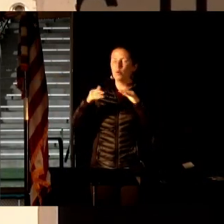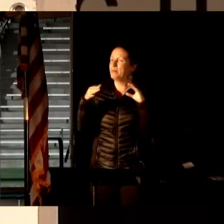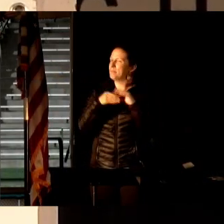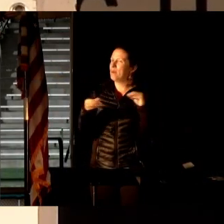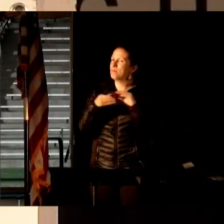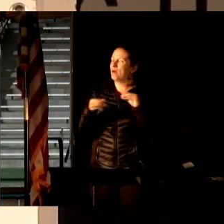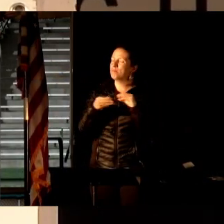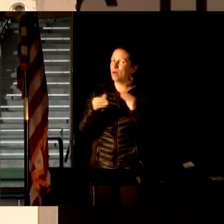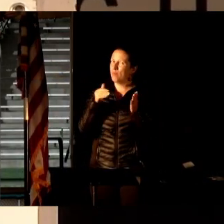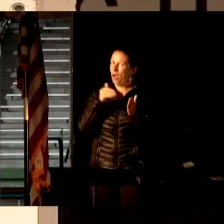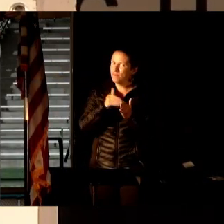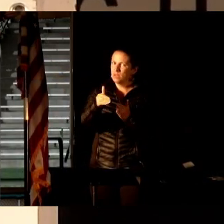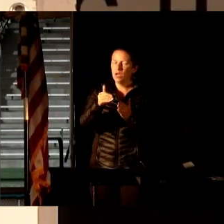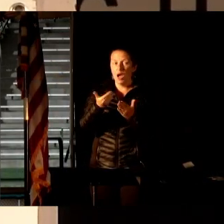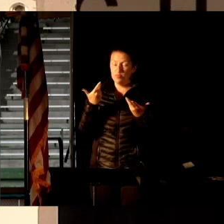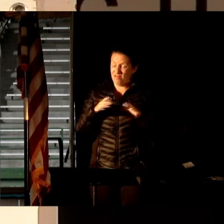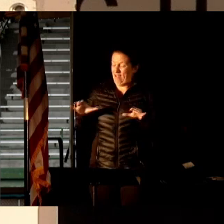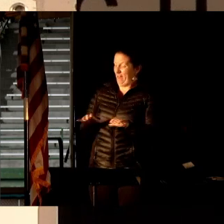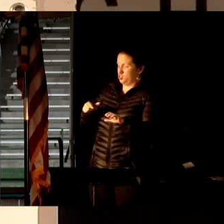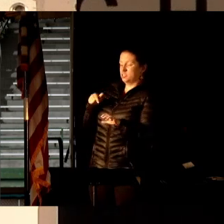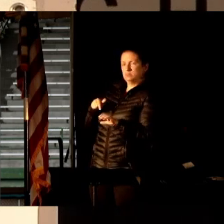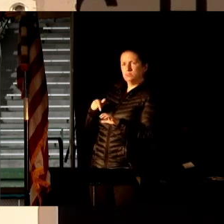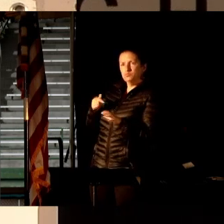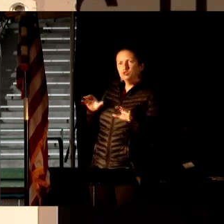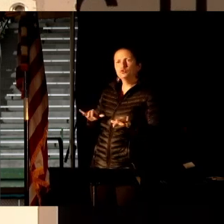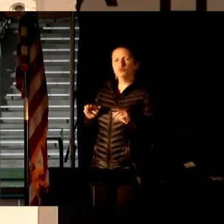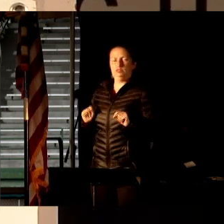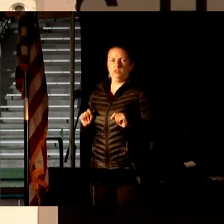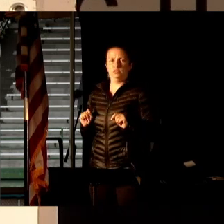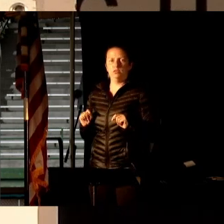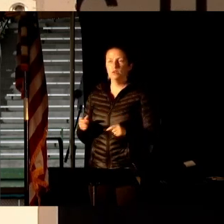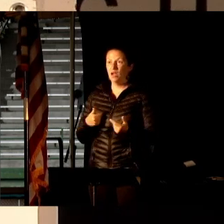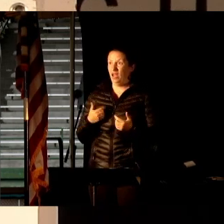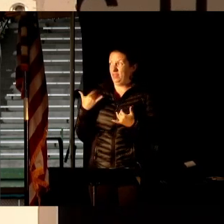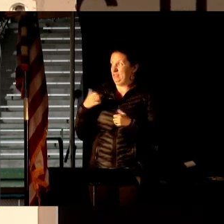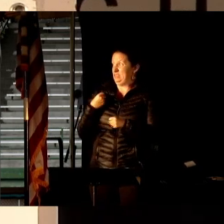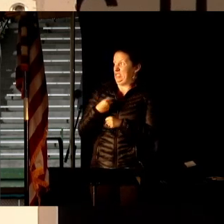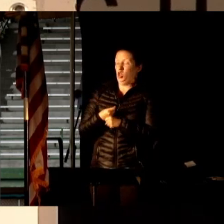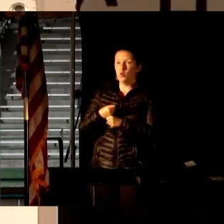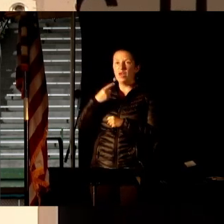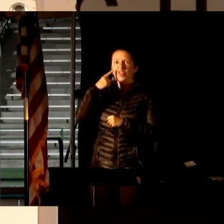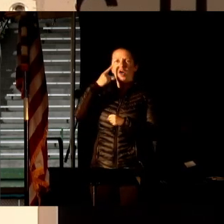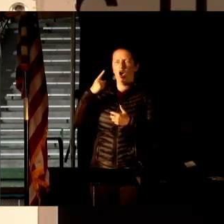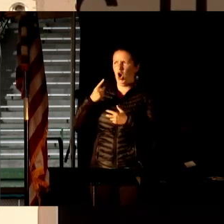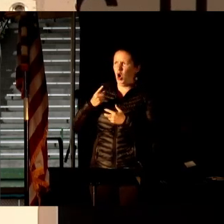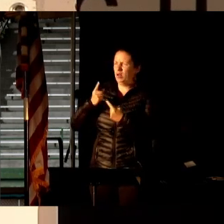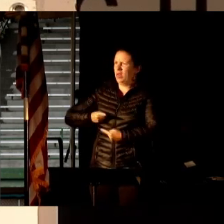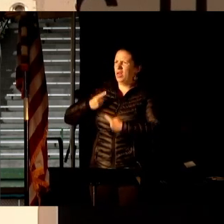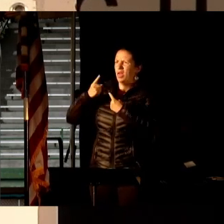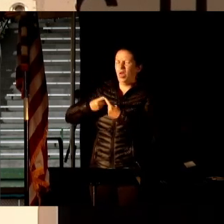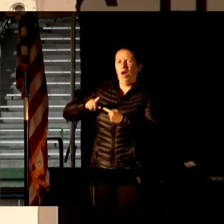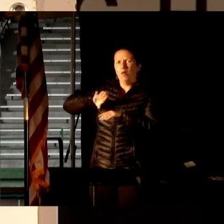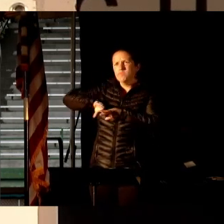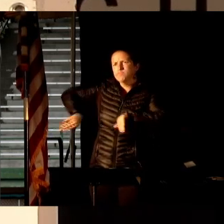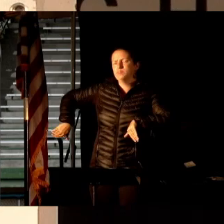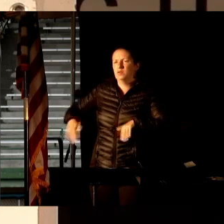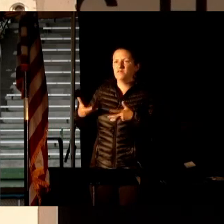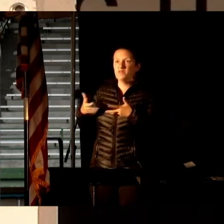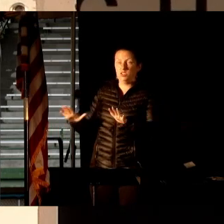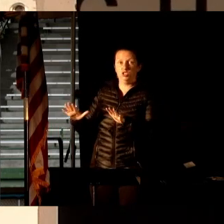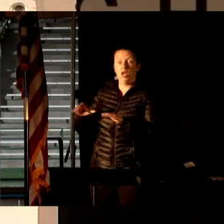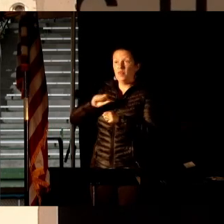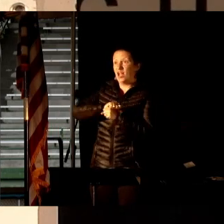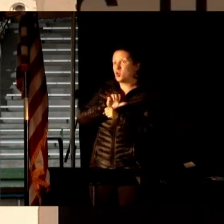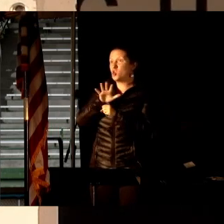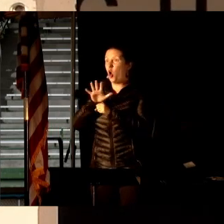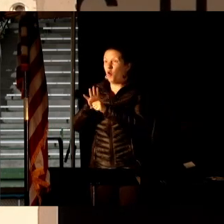year, Rising Above meant persevering in a time when we thought the hardest years were behind us. COVID restrictions were lifted, and